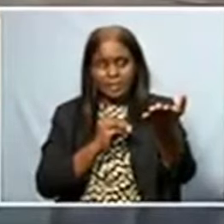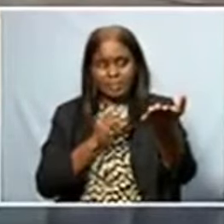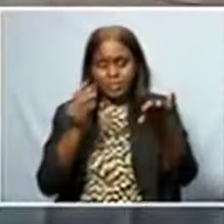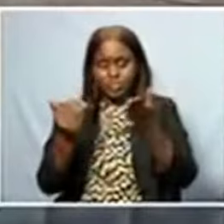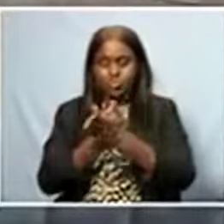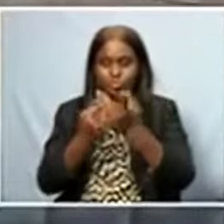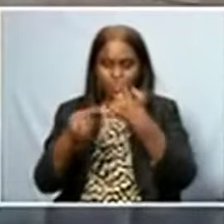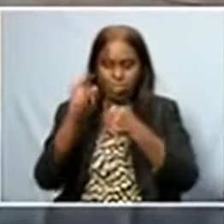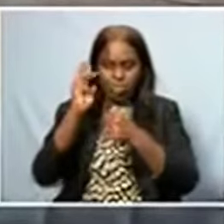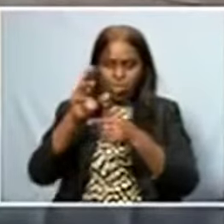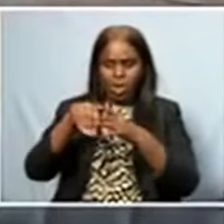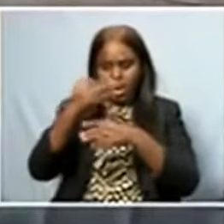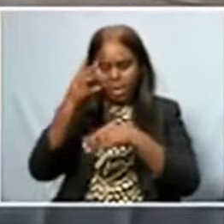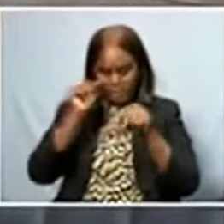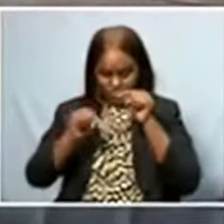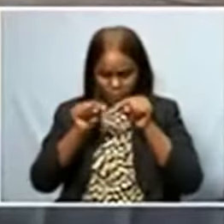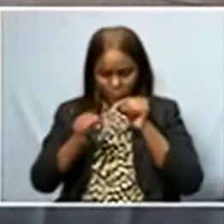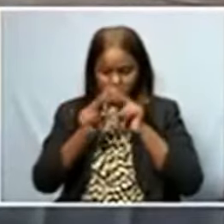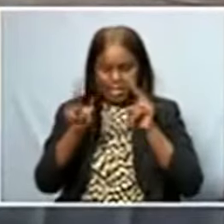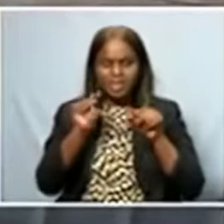newcomers who will be going out very soon.